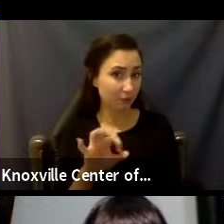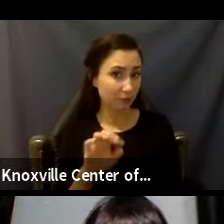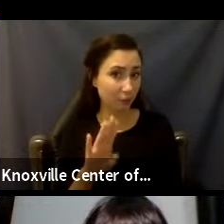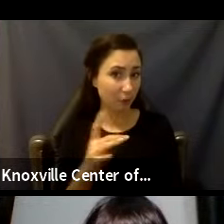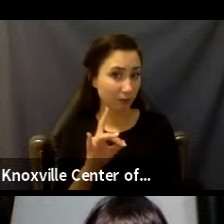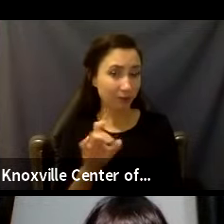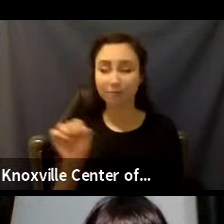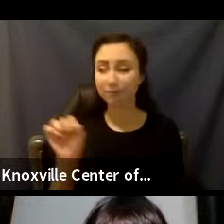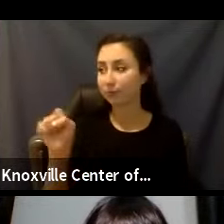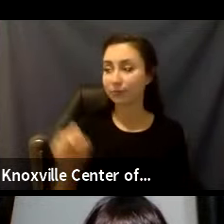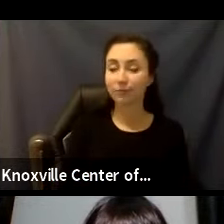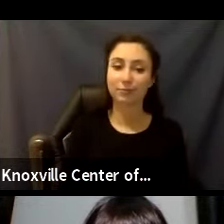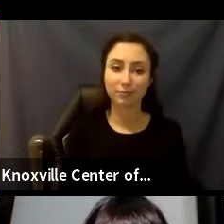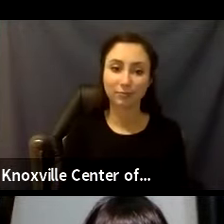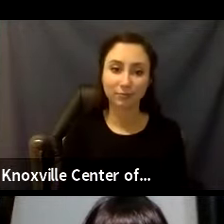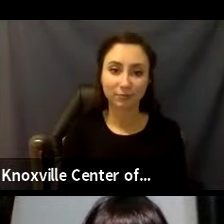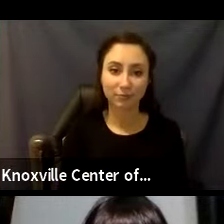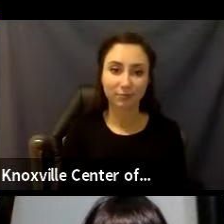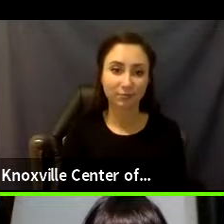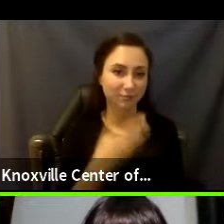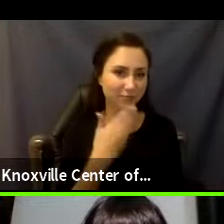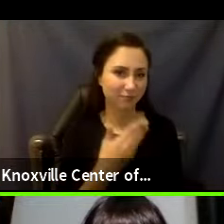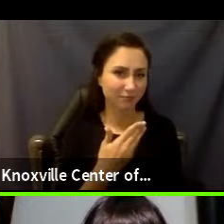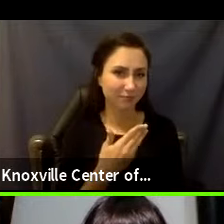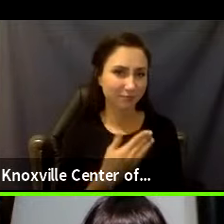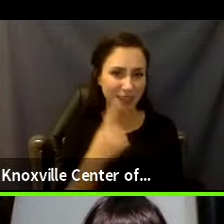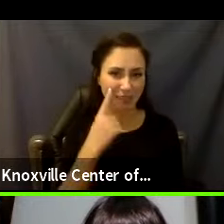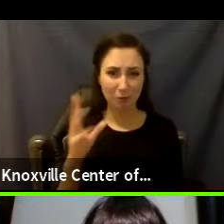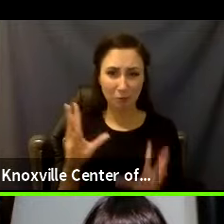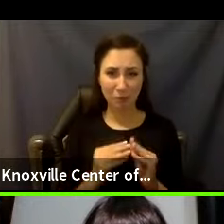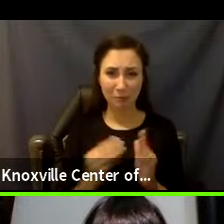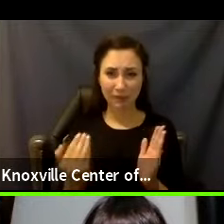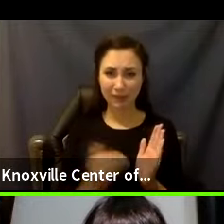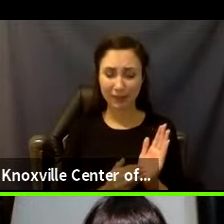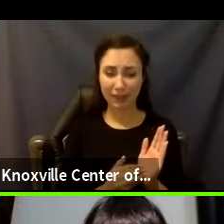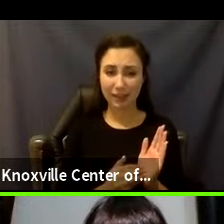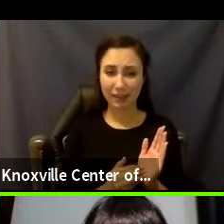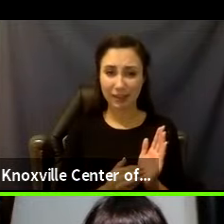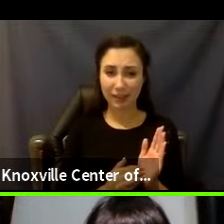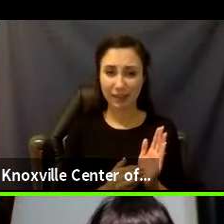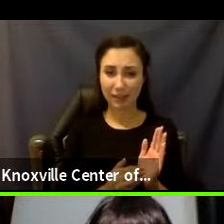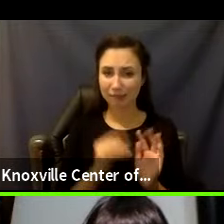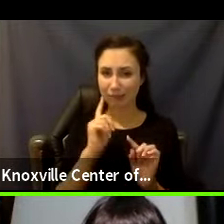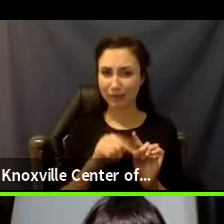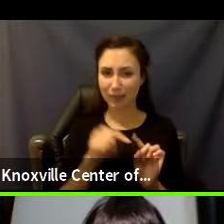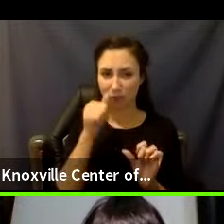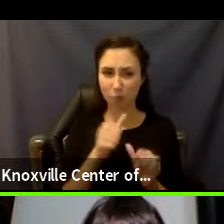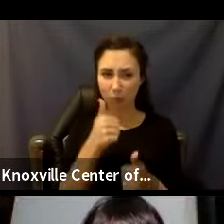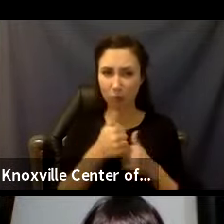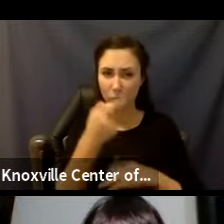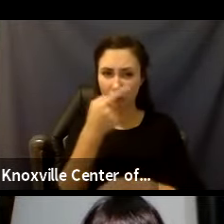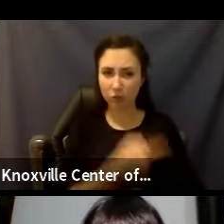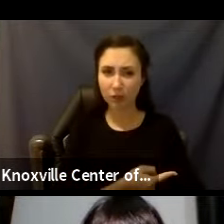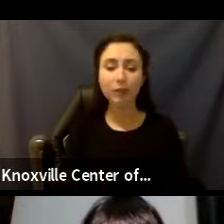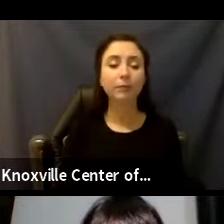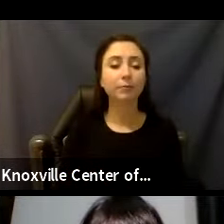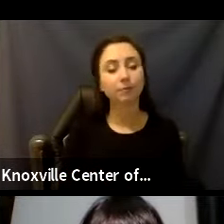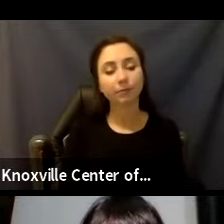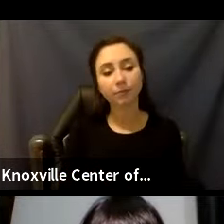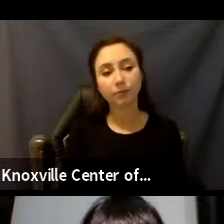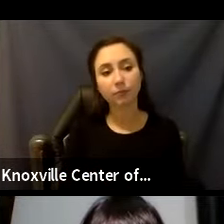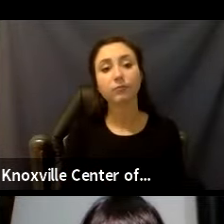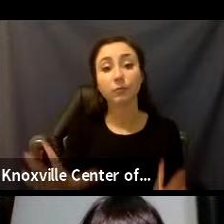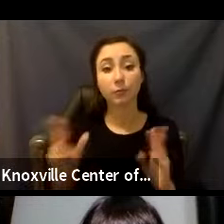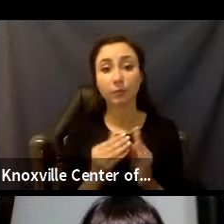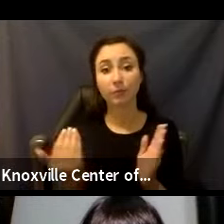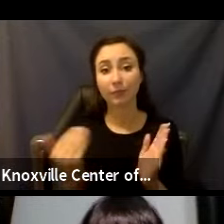Yes. Okay, thank you. Because I think we meet again on the, I can't remember which date it is. We meet